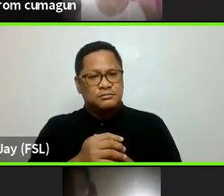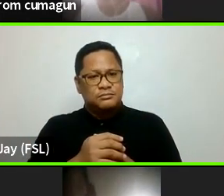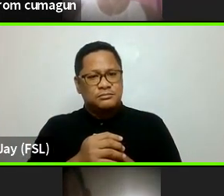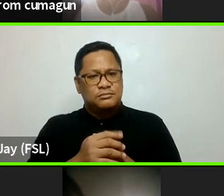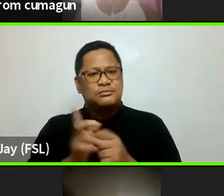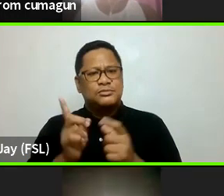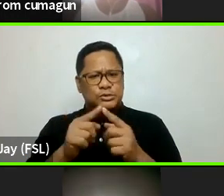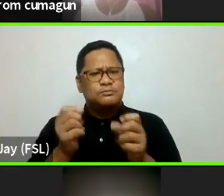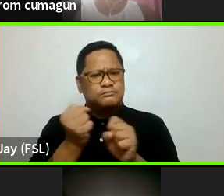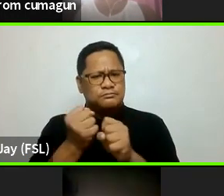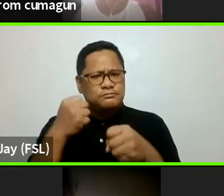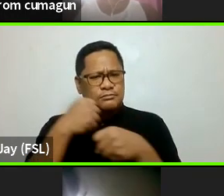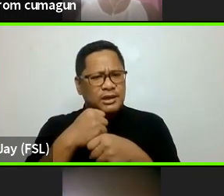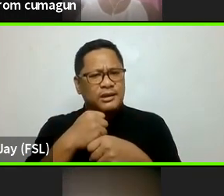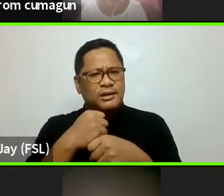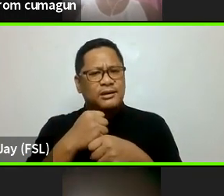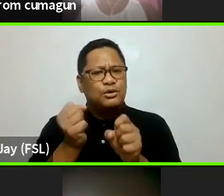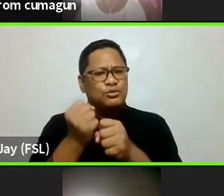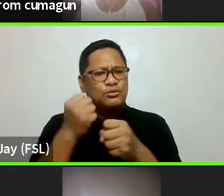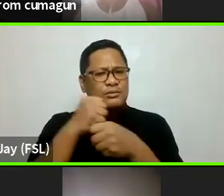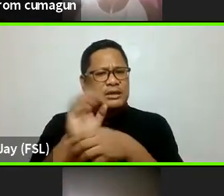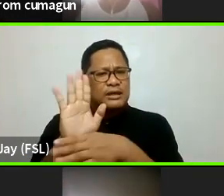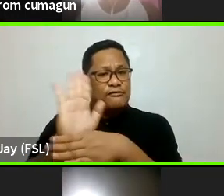to produce a film